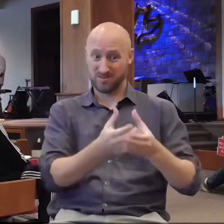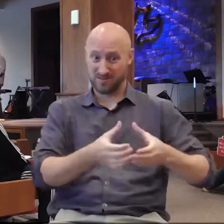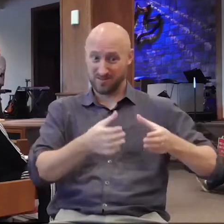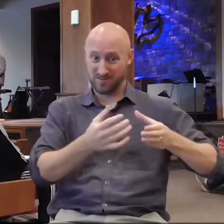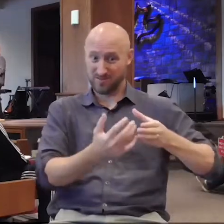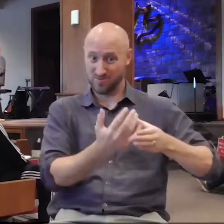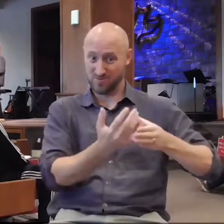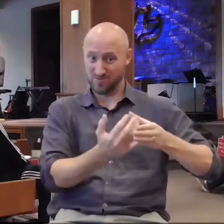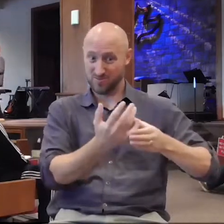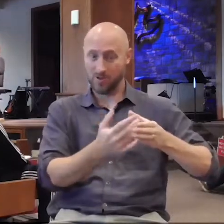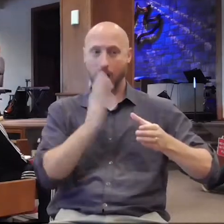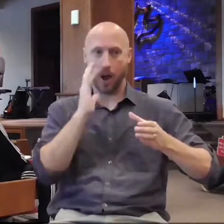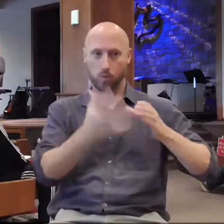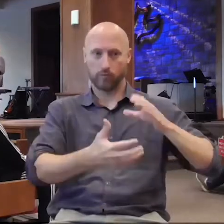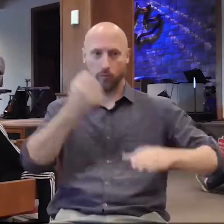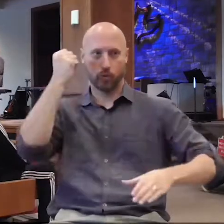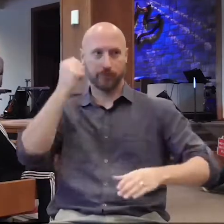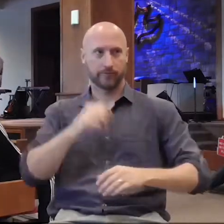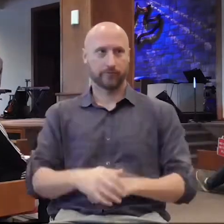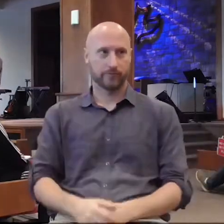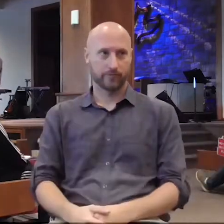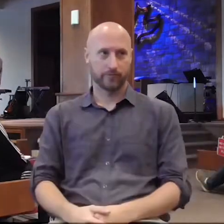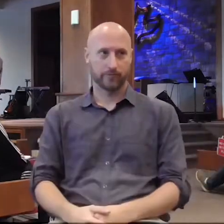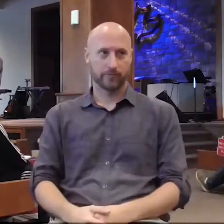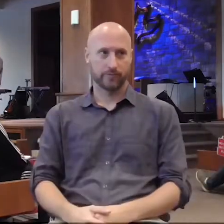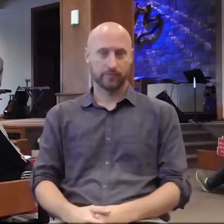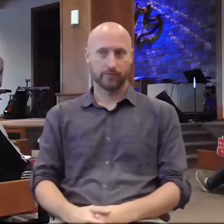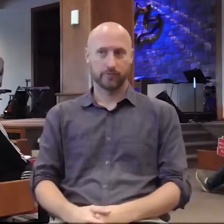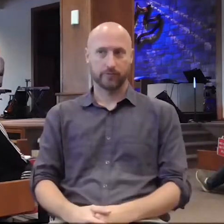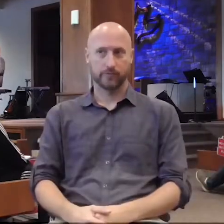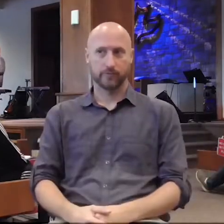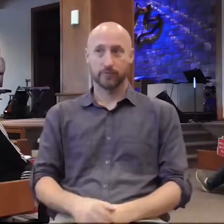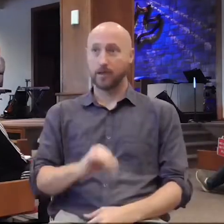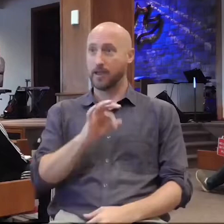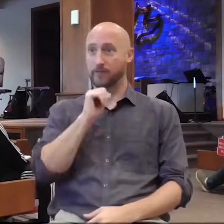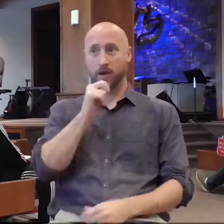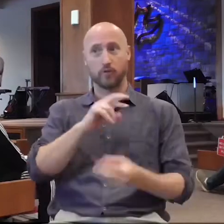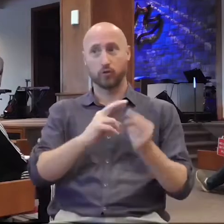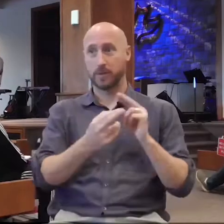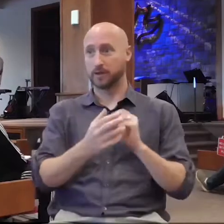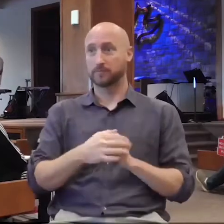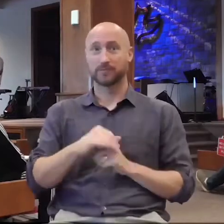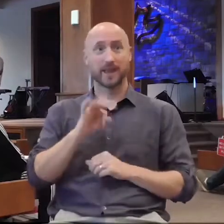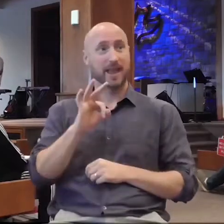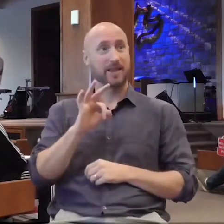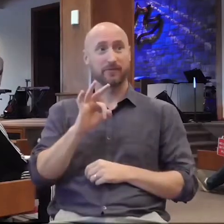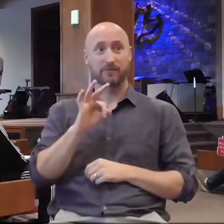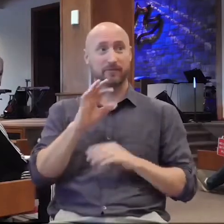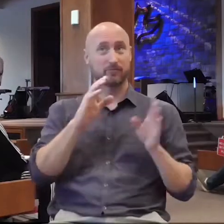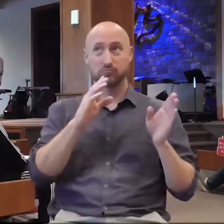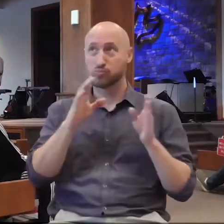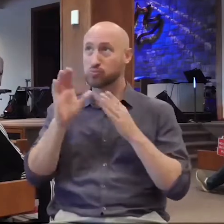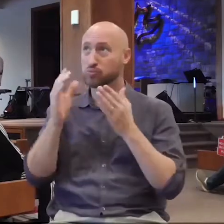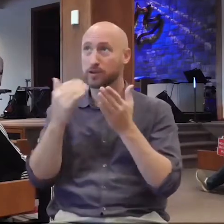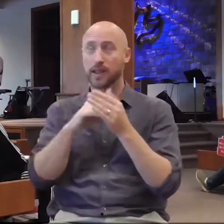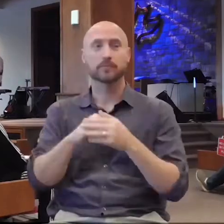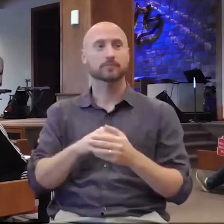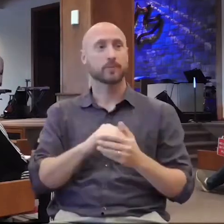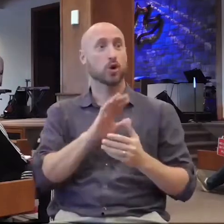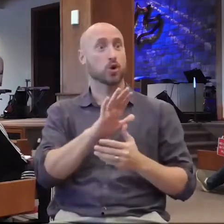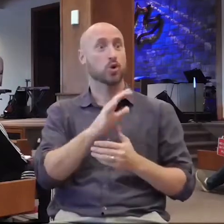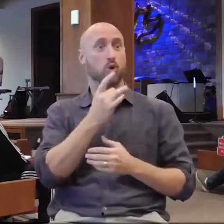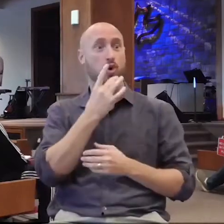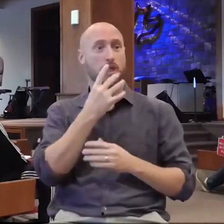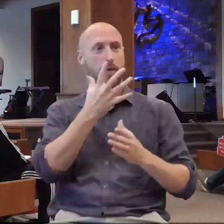except thou repent. Twice he says to turn back. If you don't turn back, your light's going to go out. You're going to lose